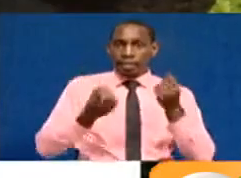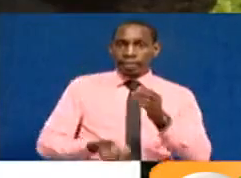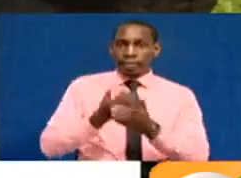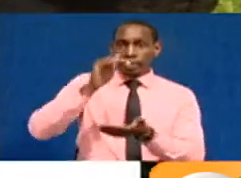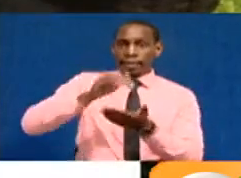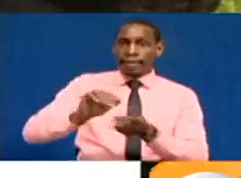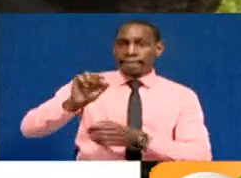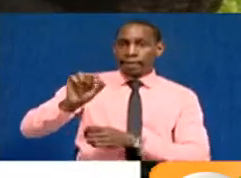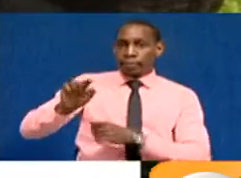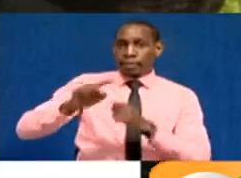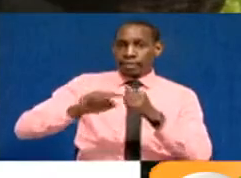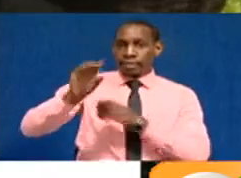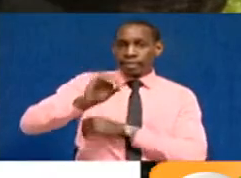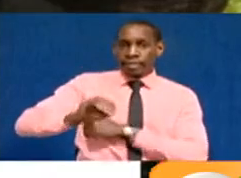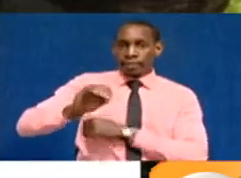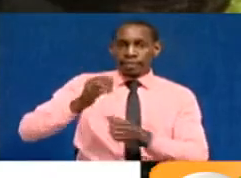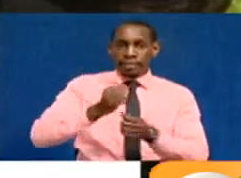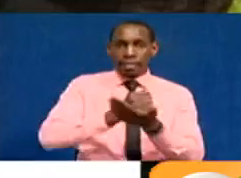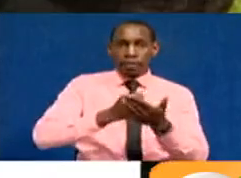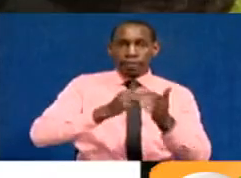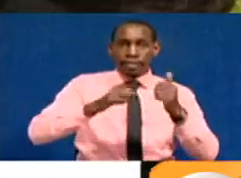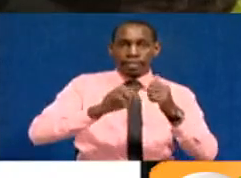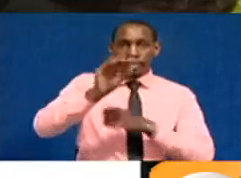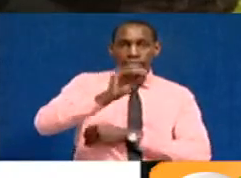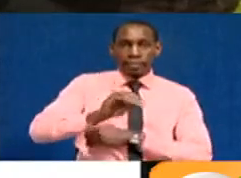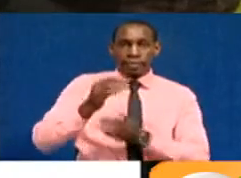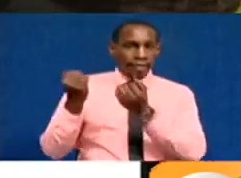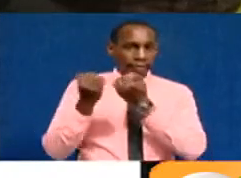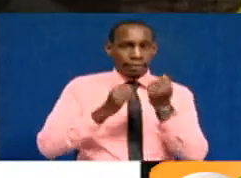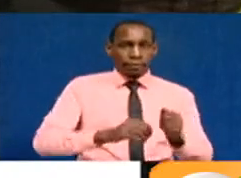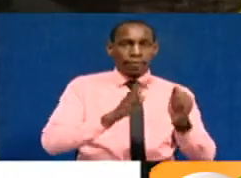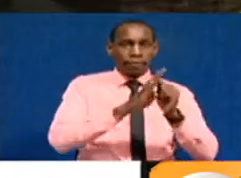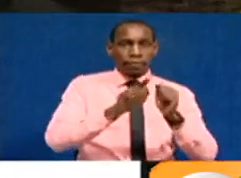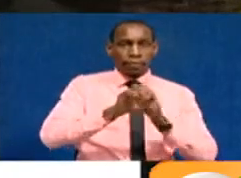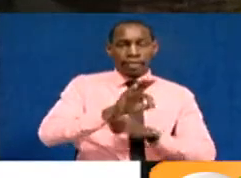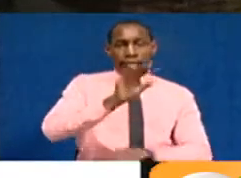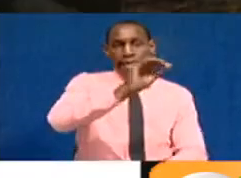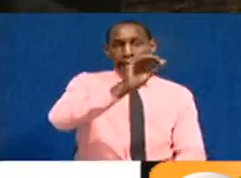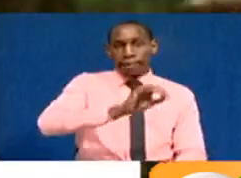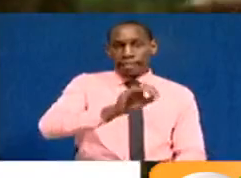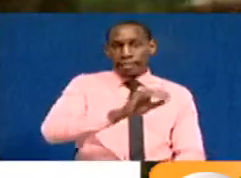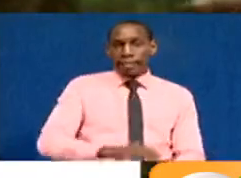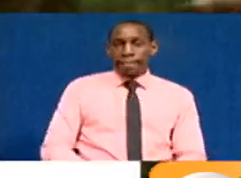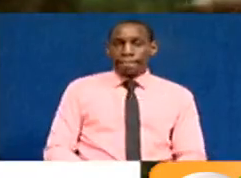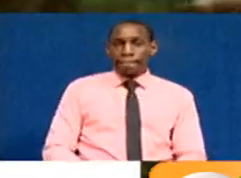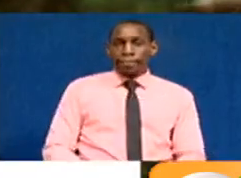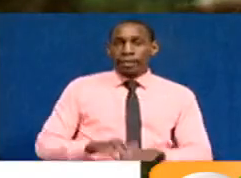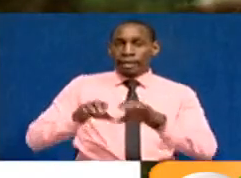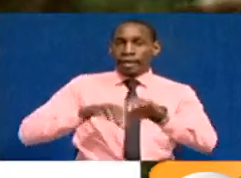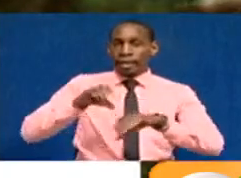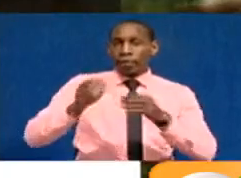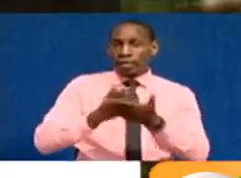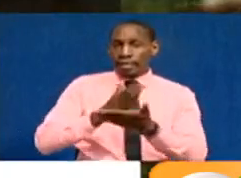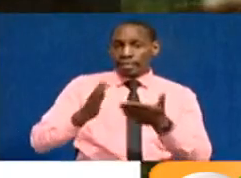by 5.6%, coffee 6%, and sugarcane 14.3%. In the livestock